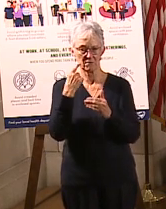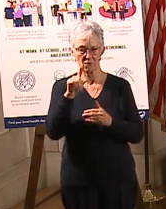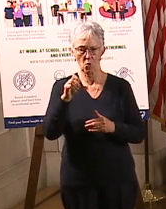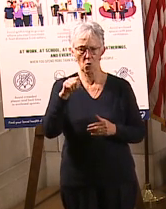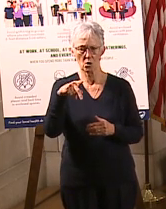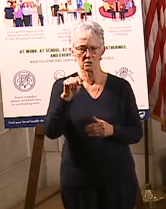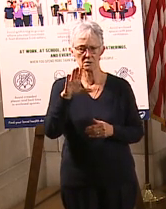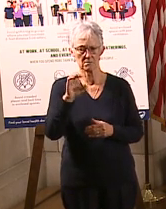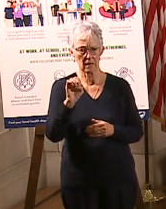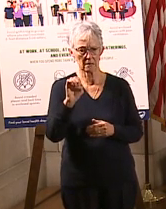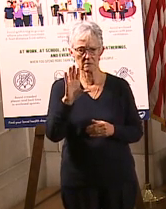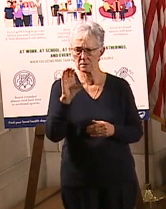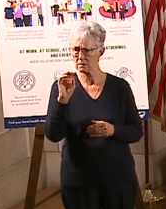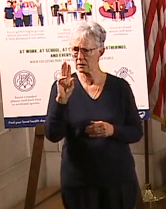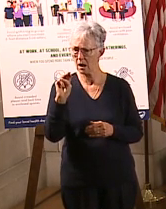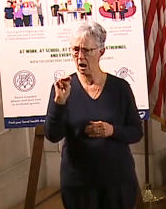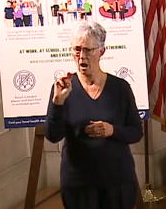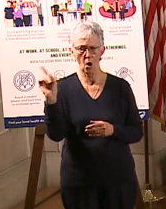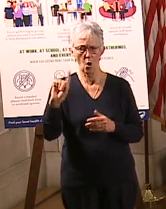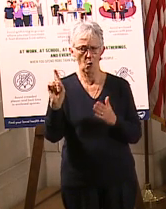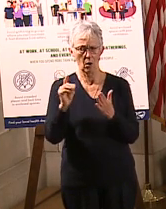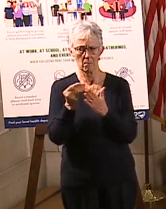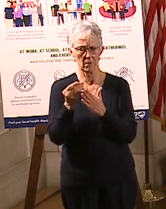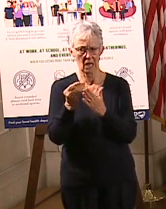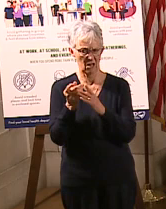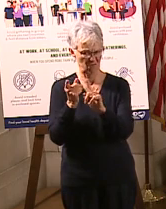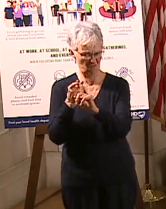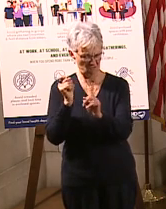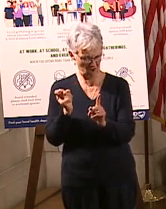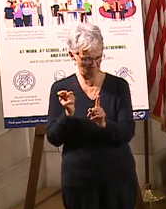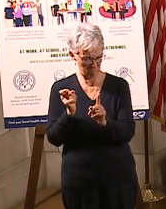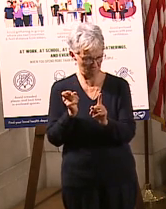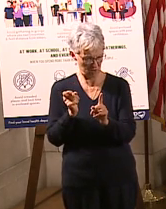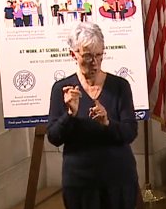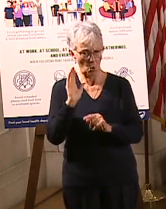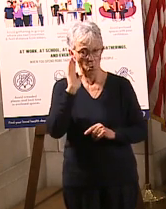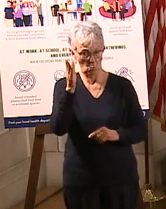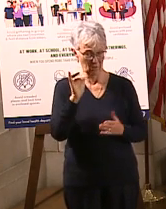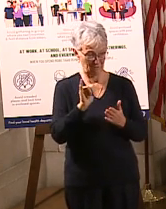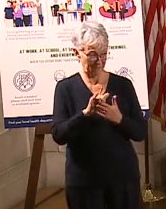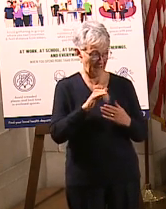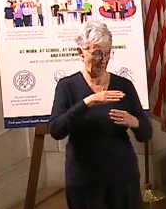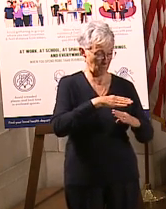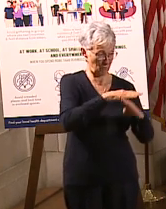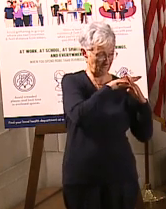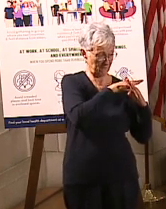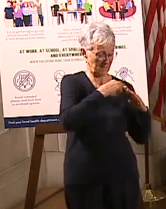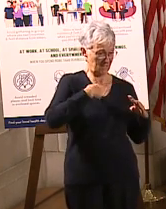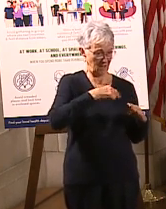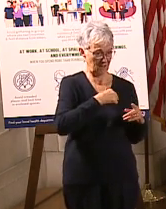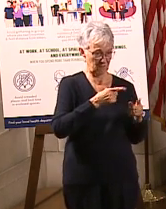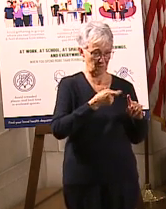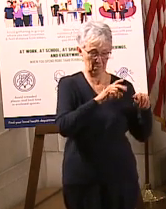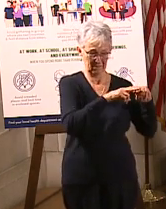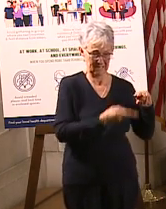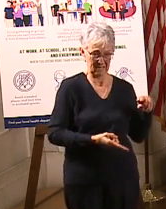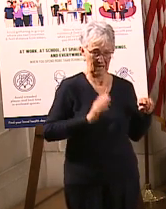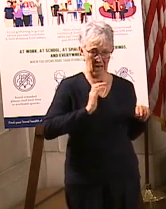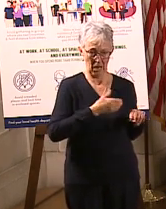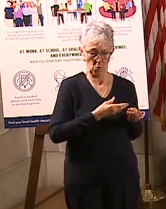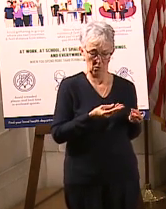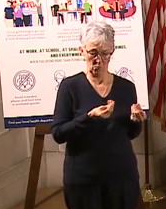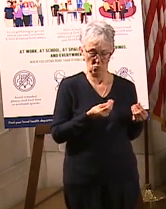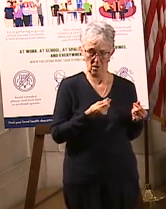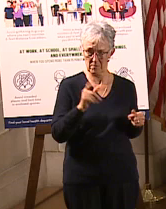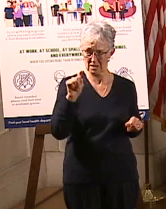from, and will that hinder our ability to deliver property tax relief? I will say, first of all, we are going to be